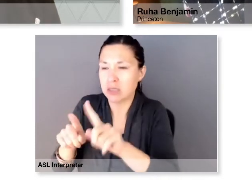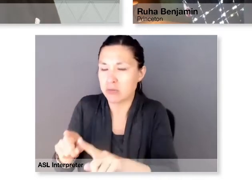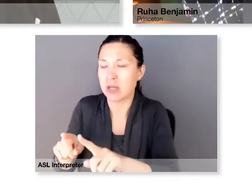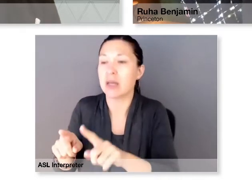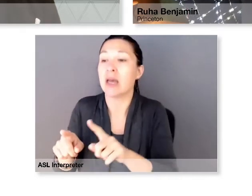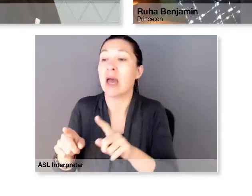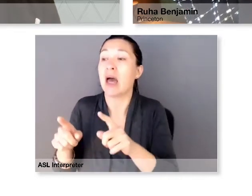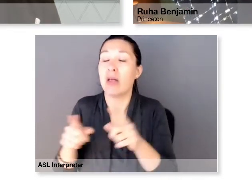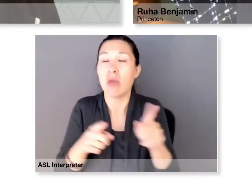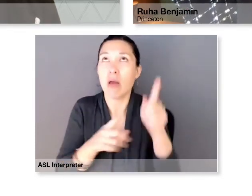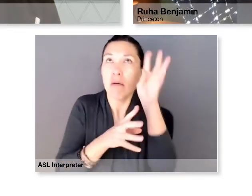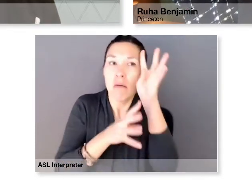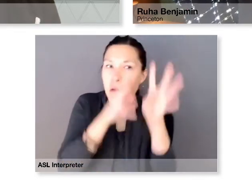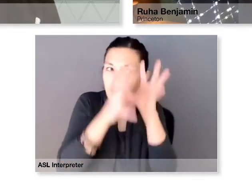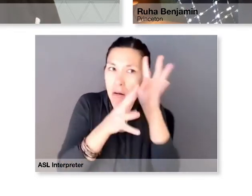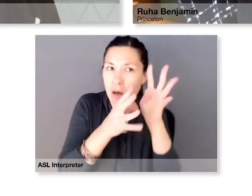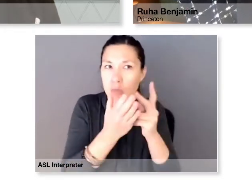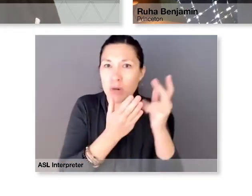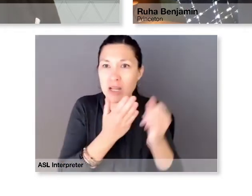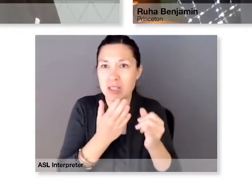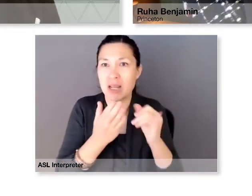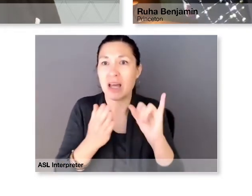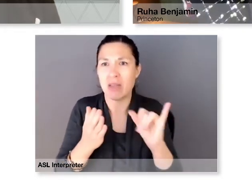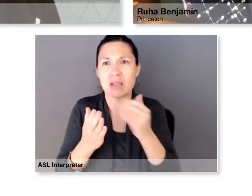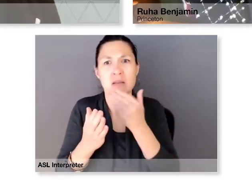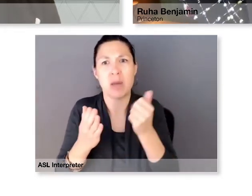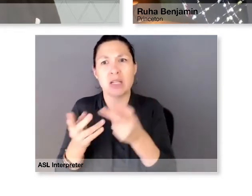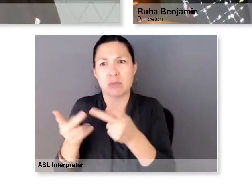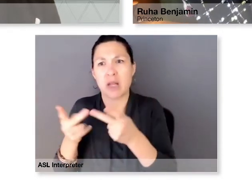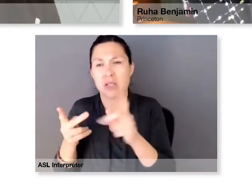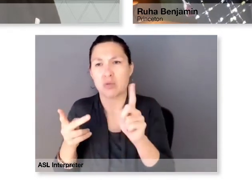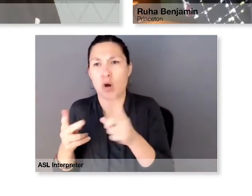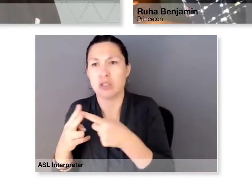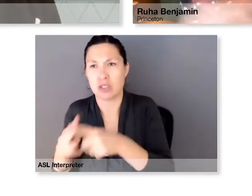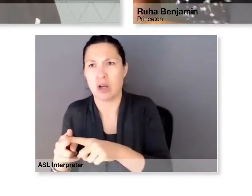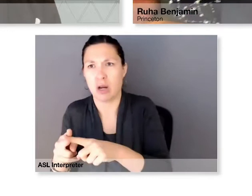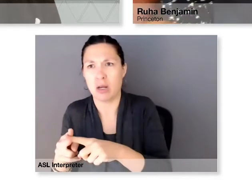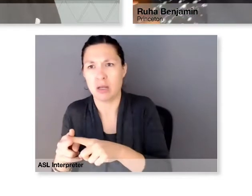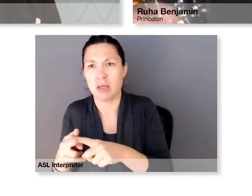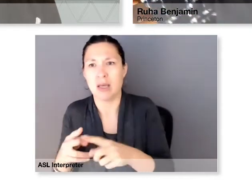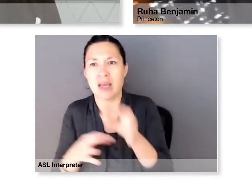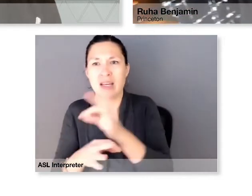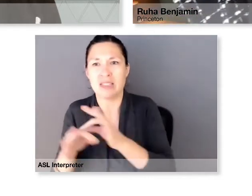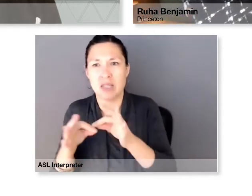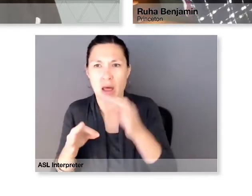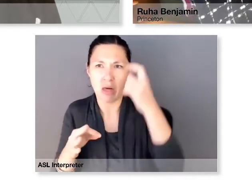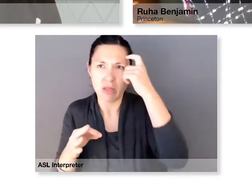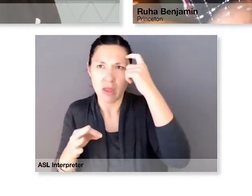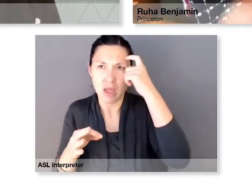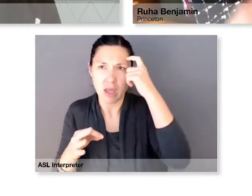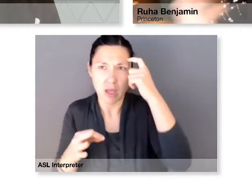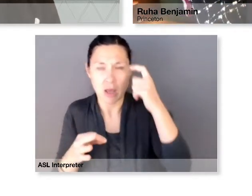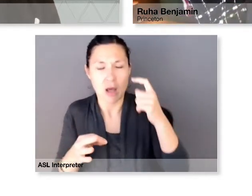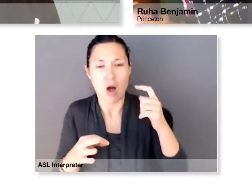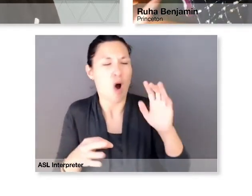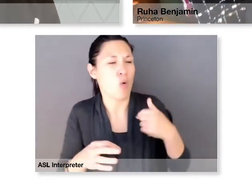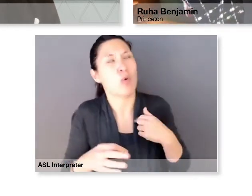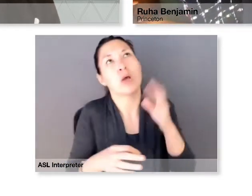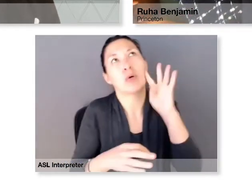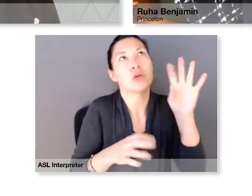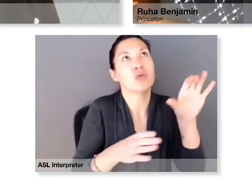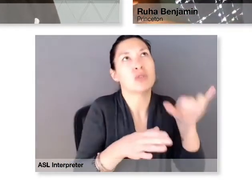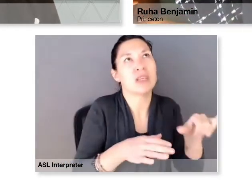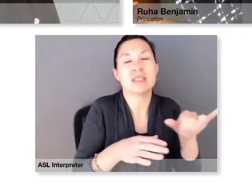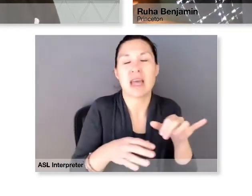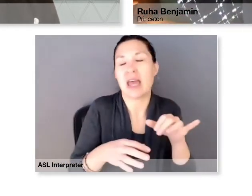me, a better starting point. So rather than us think about, okay, this is what we want to do and then go find community partners. So